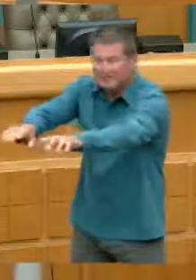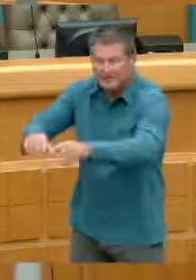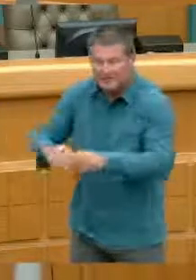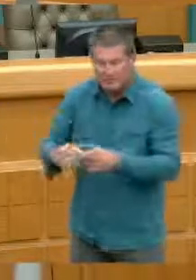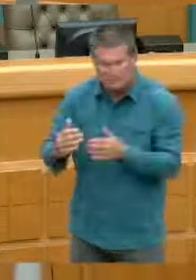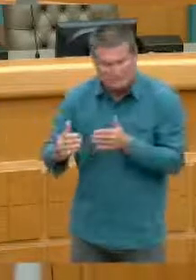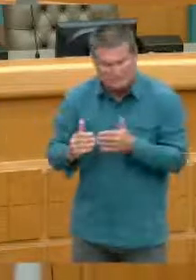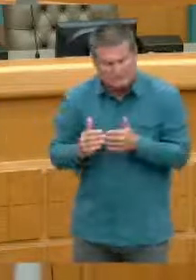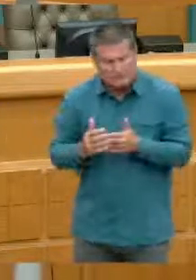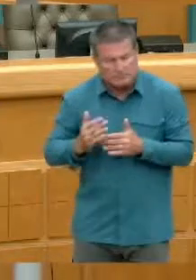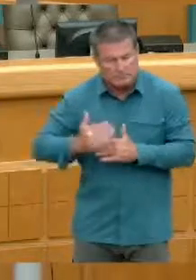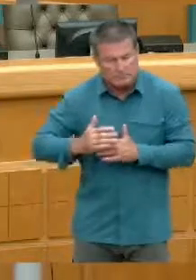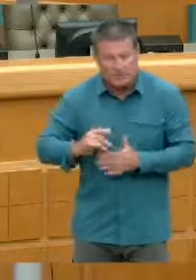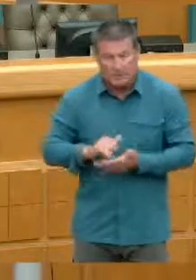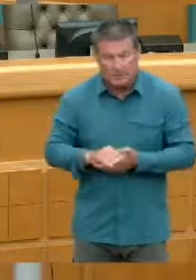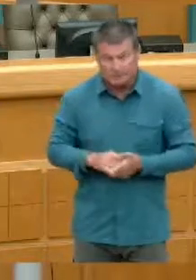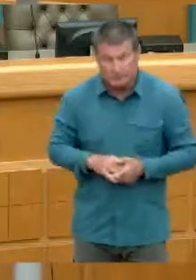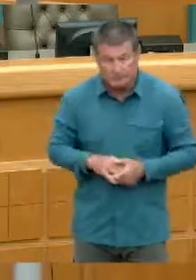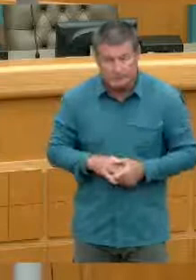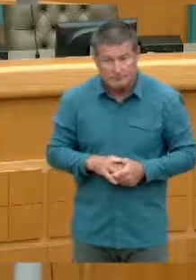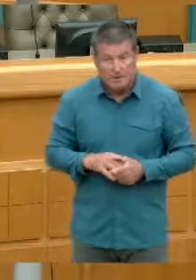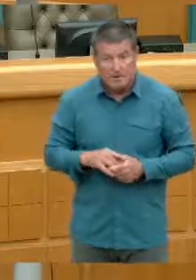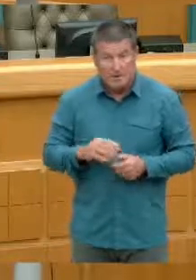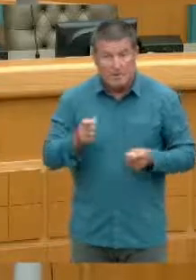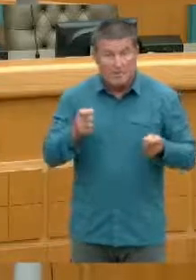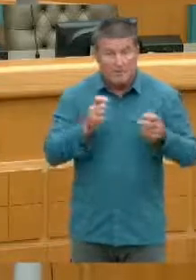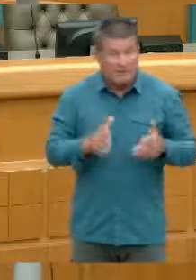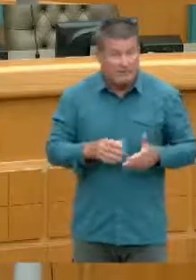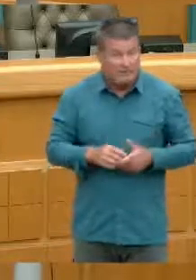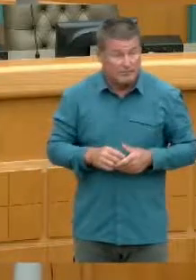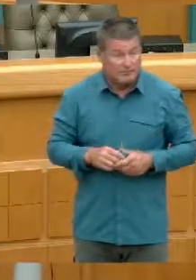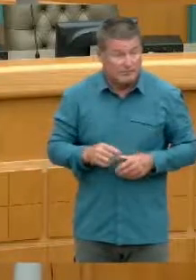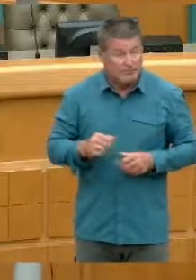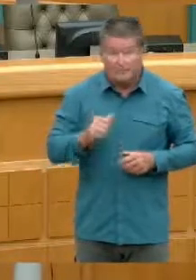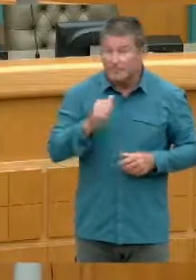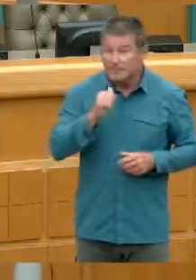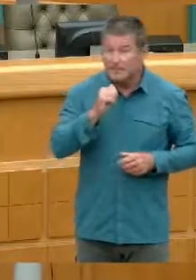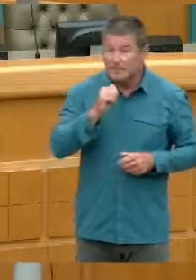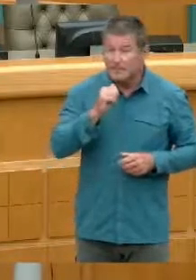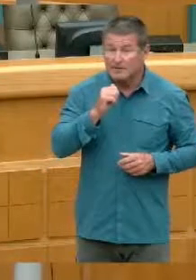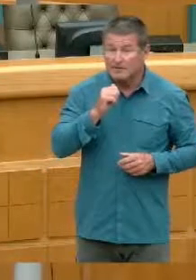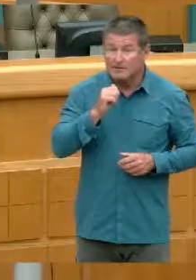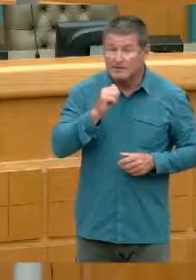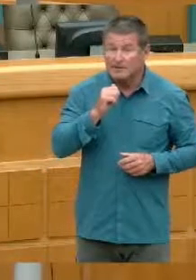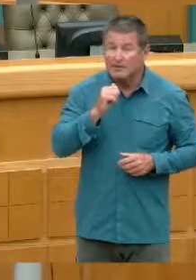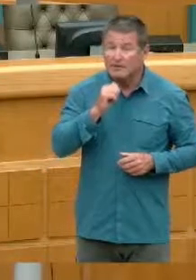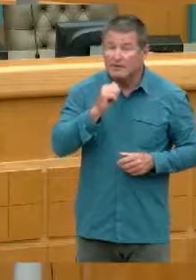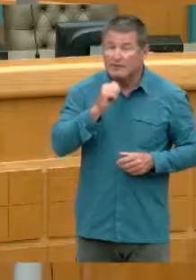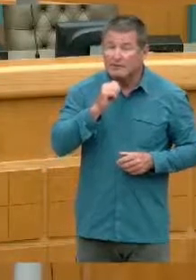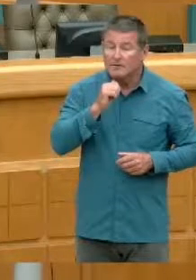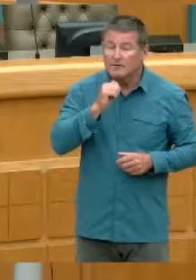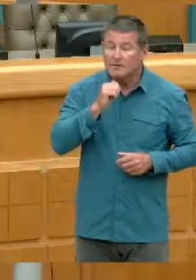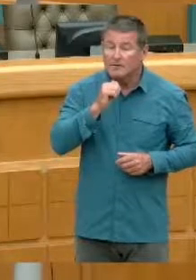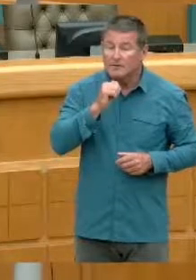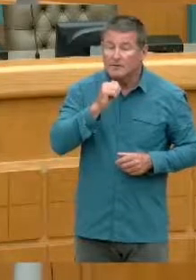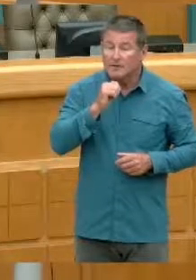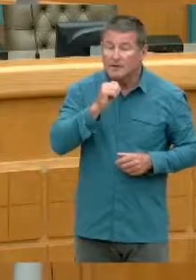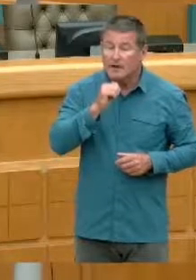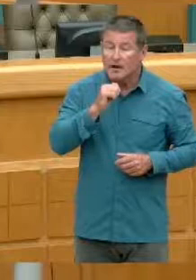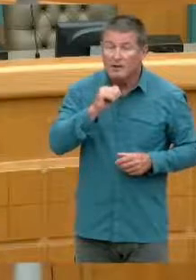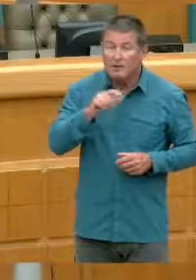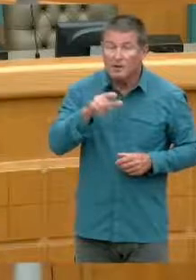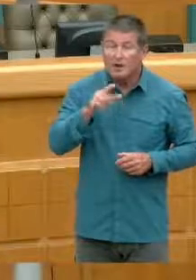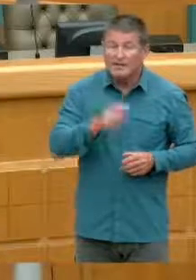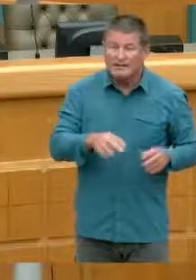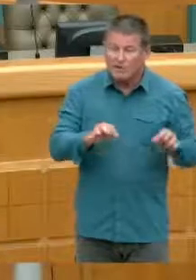for managers, and that's that if you don't find the loopholes in your social distancing policies, COVID-19 will. And so